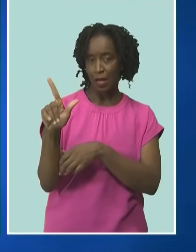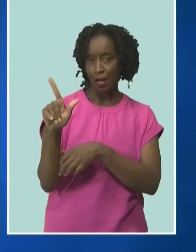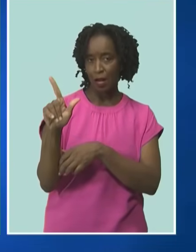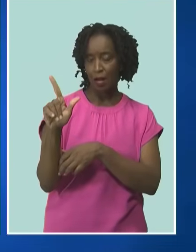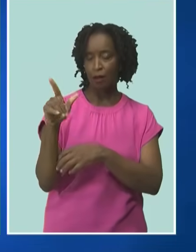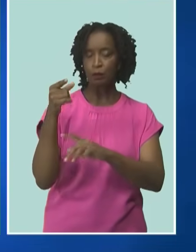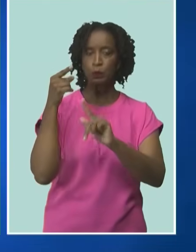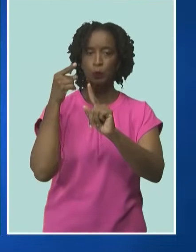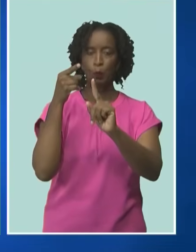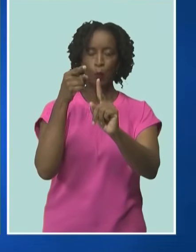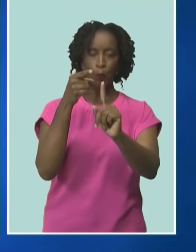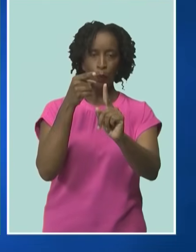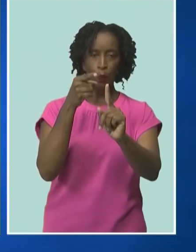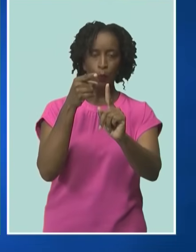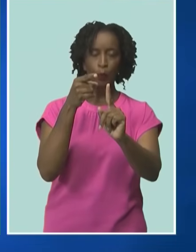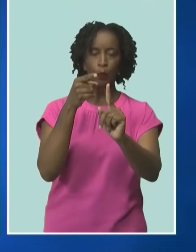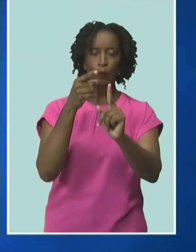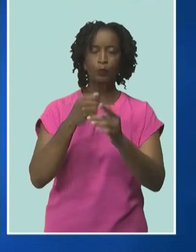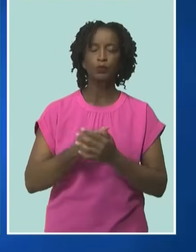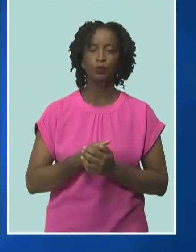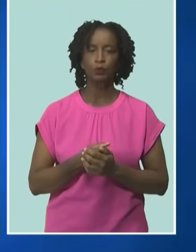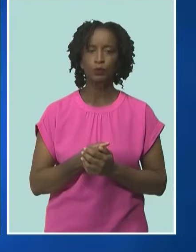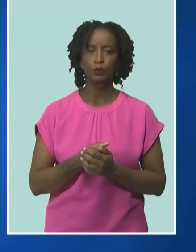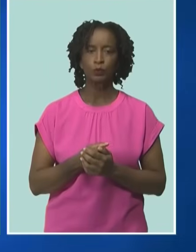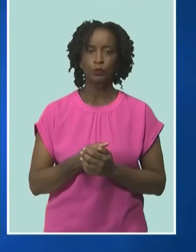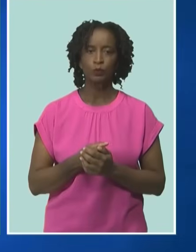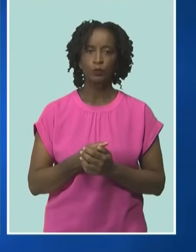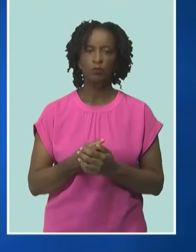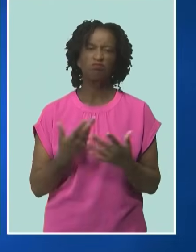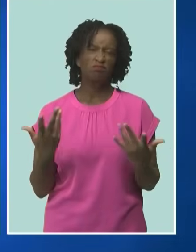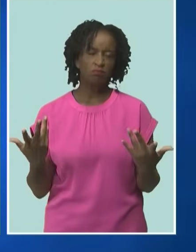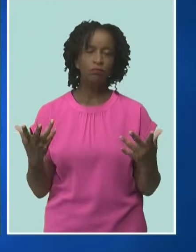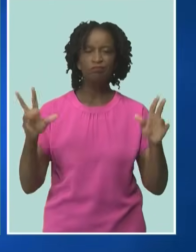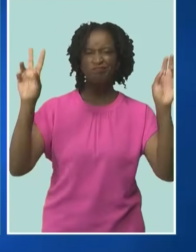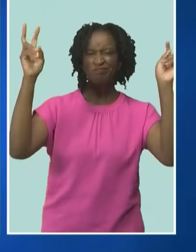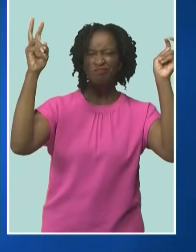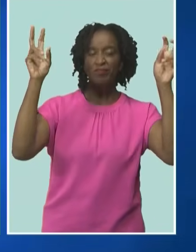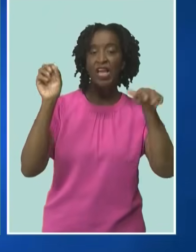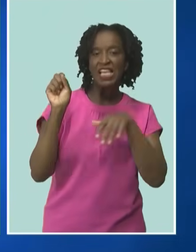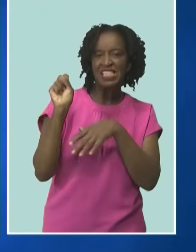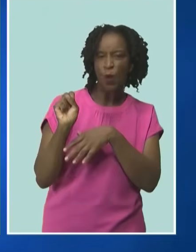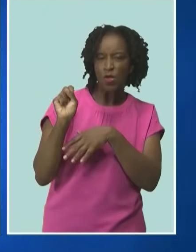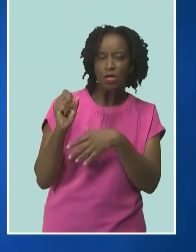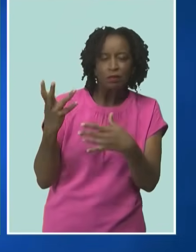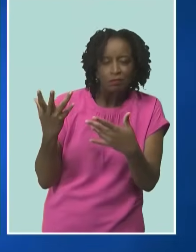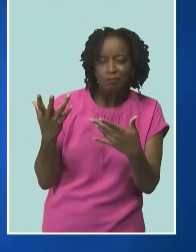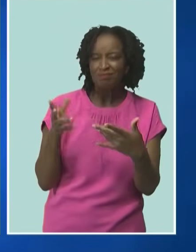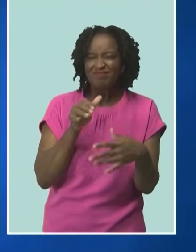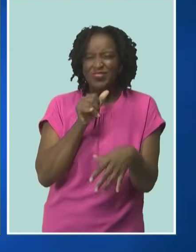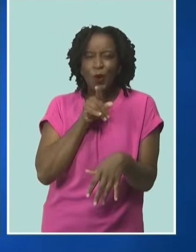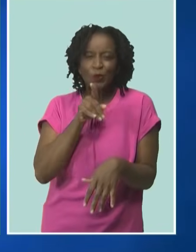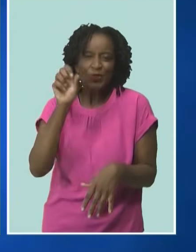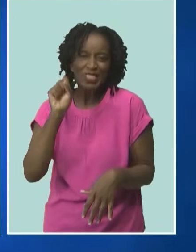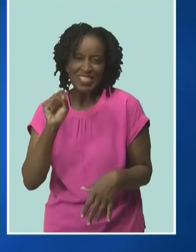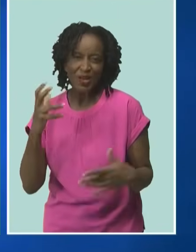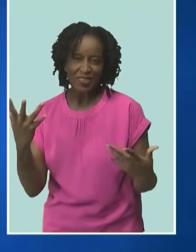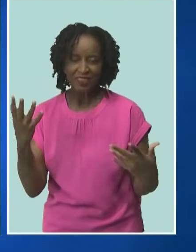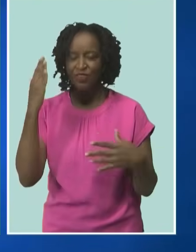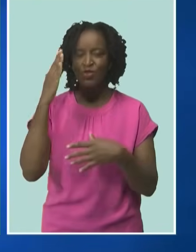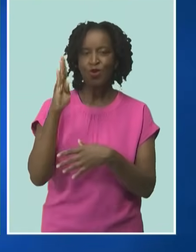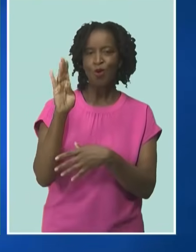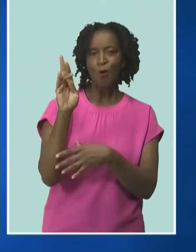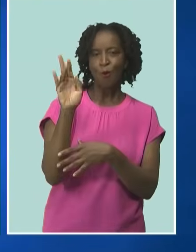relationship, what we call the South-South, but we know there's not South-South because yes, Brazil is building good agreements and